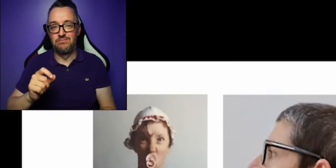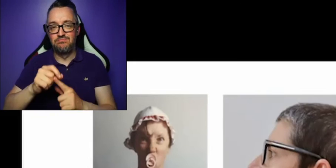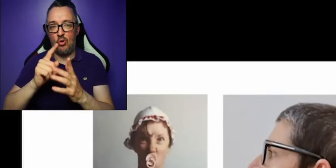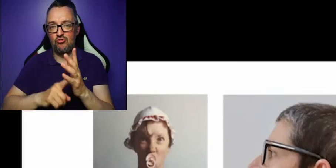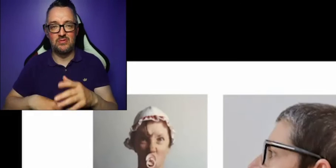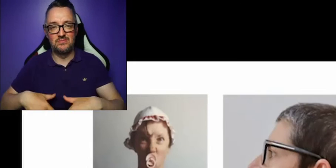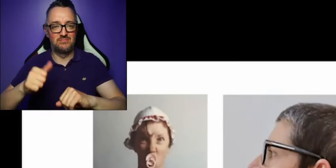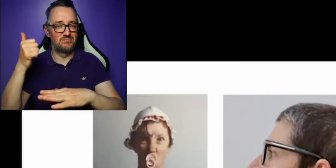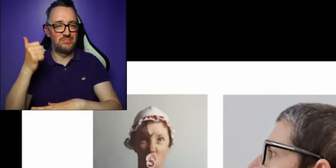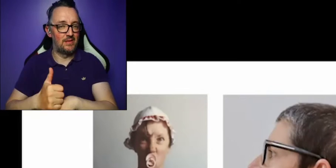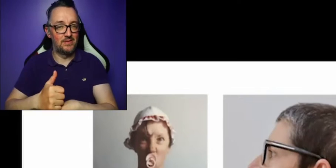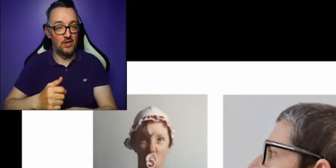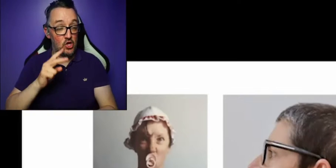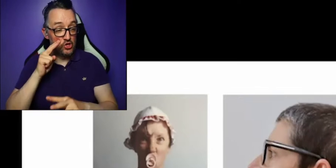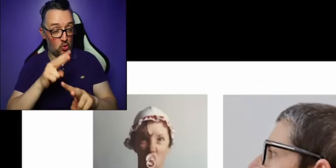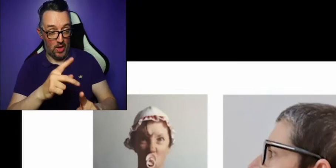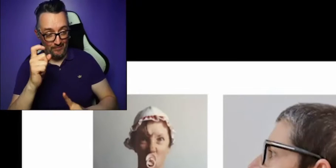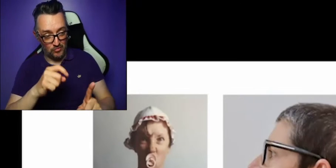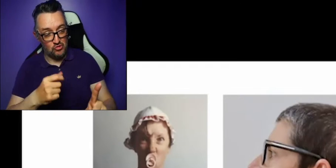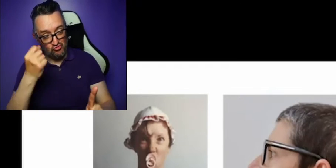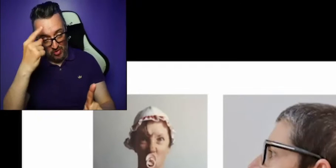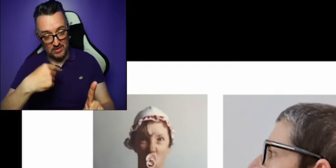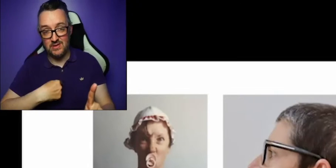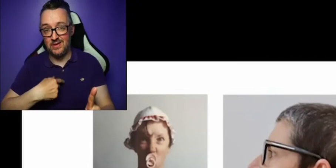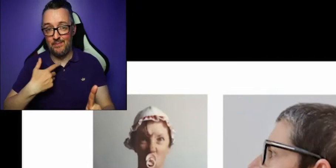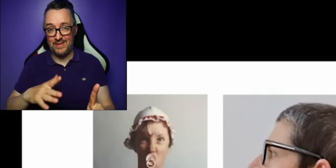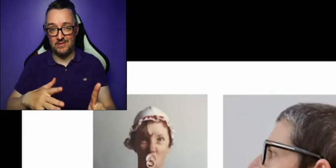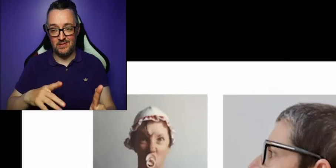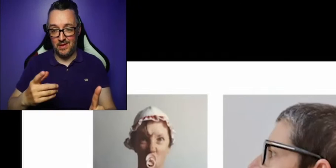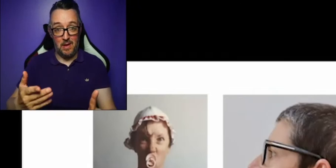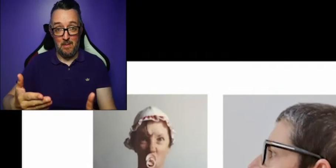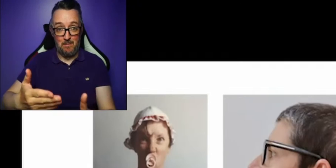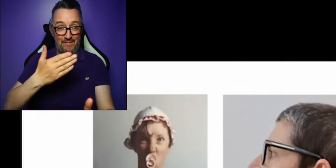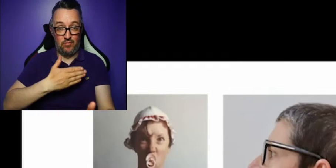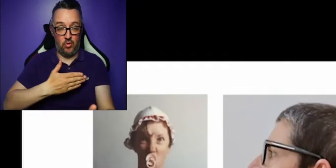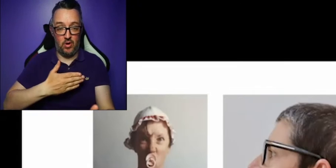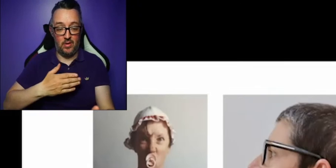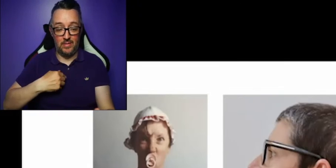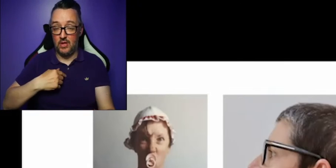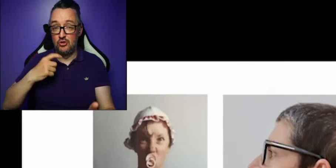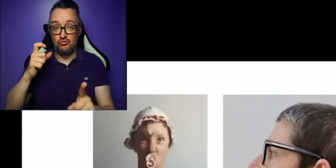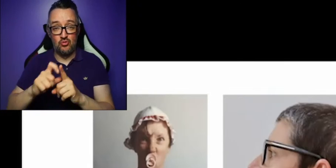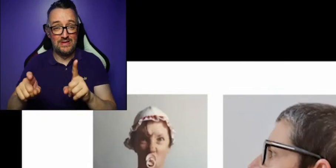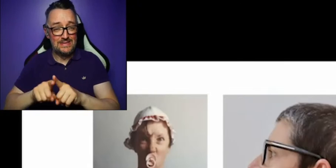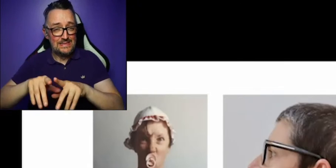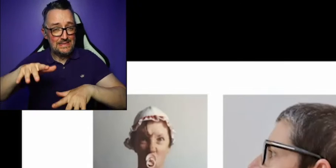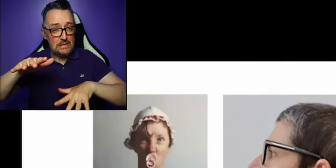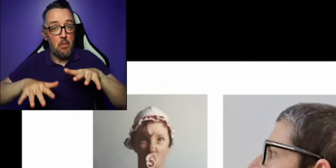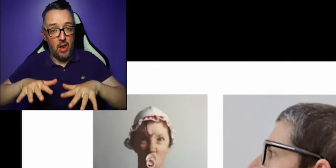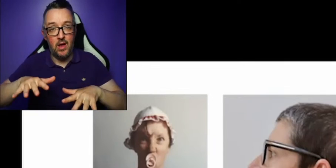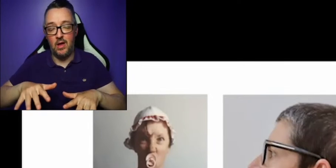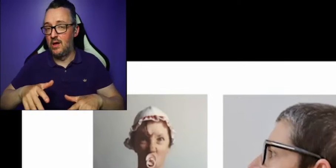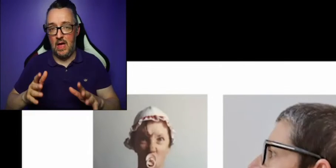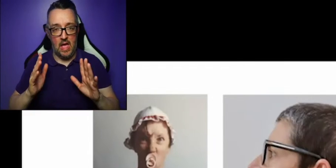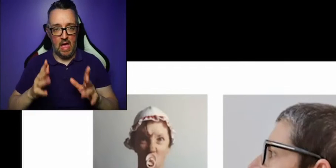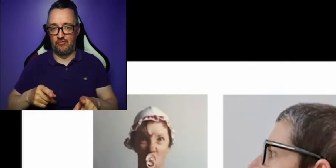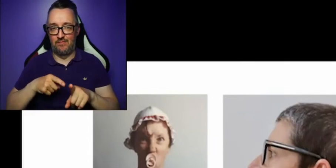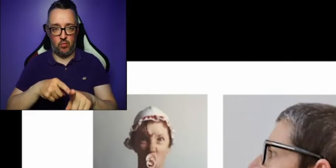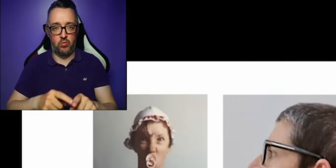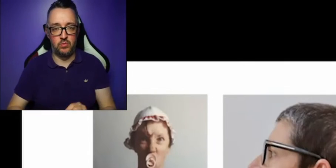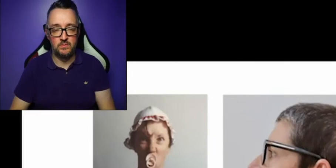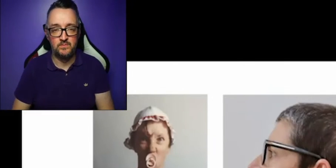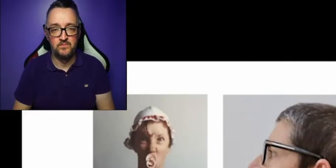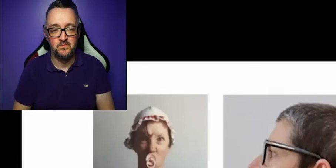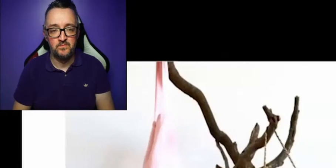just seeing this image and realizing that I was just doing something so similar. Mm-hmm.